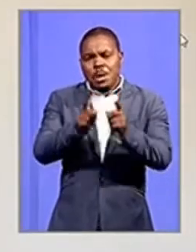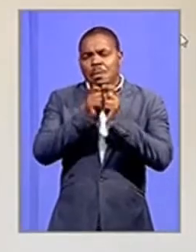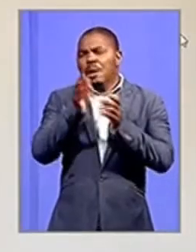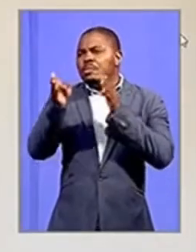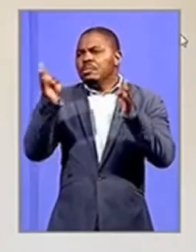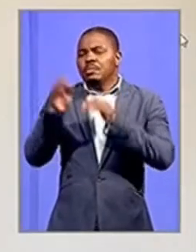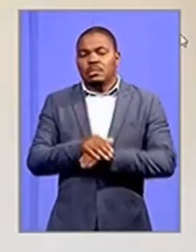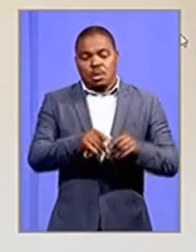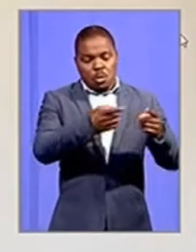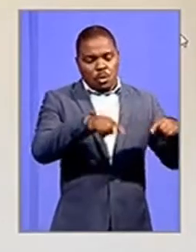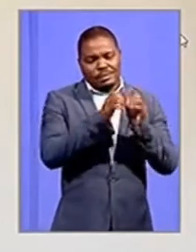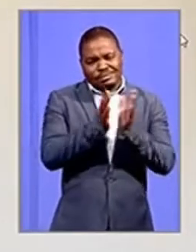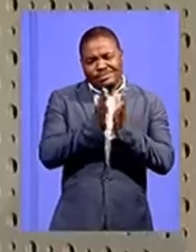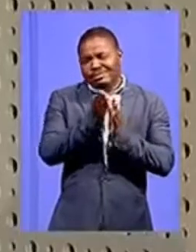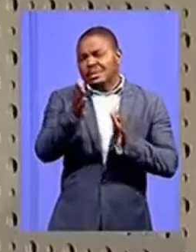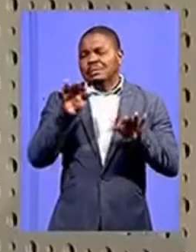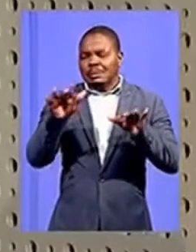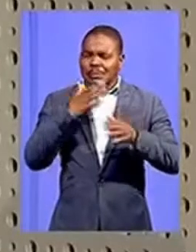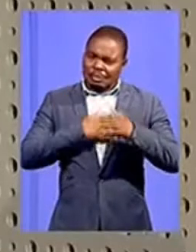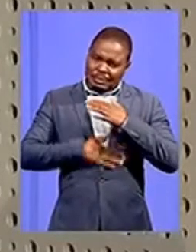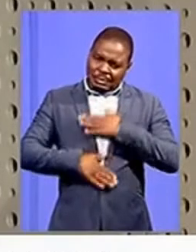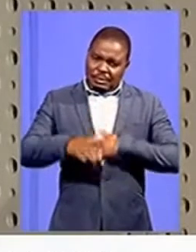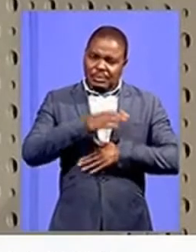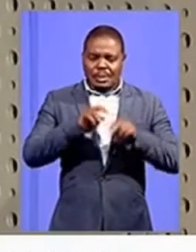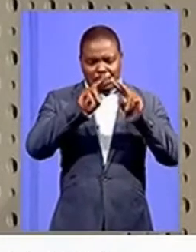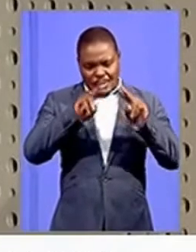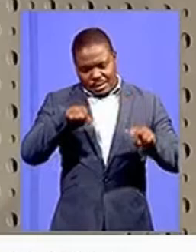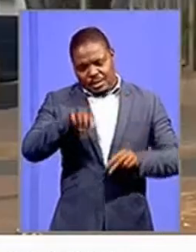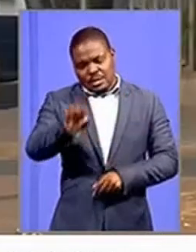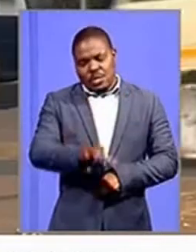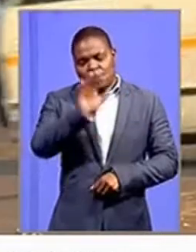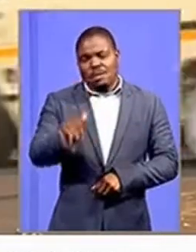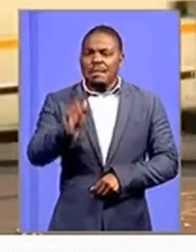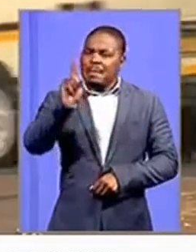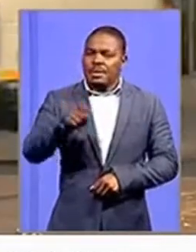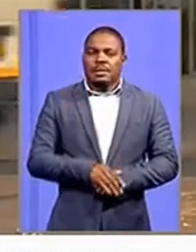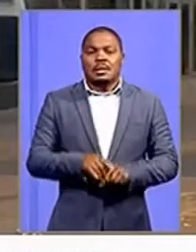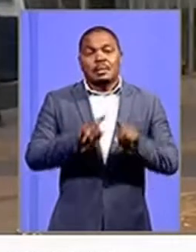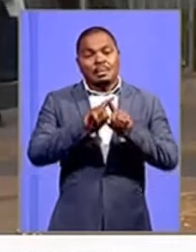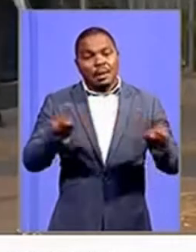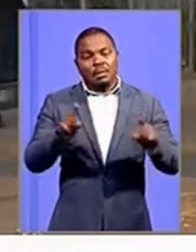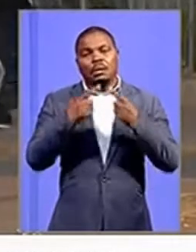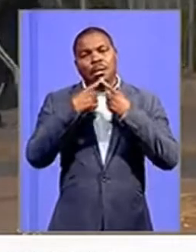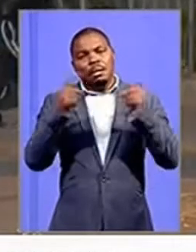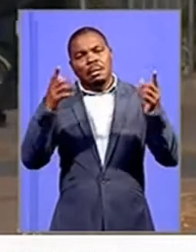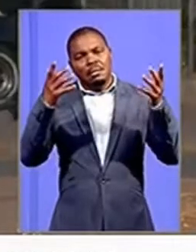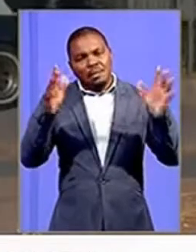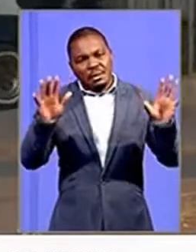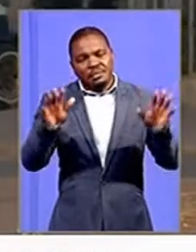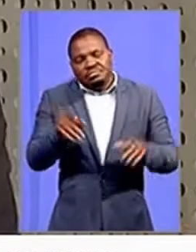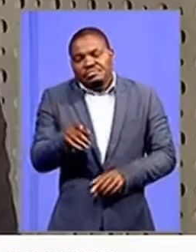le go eleditse gore go isiwe maswafo fase go rena khutso gape ka monageng empa le tsona dikgoeletso tseo di